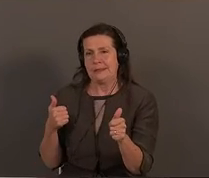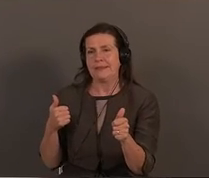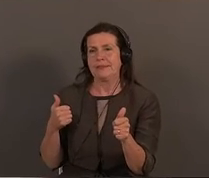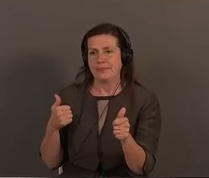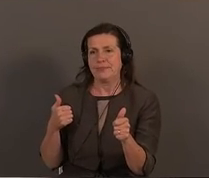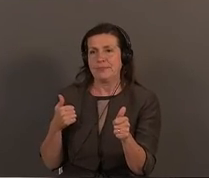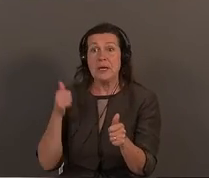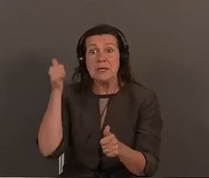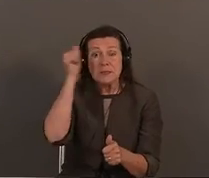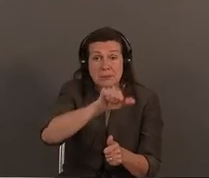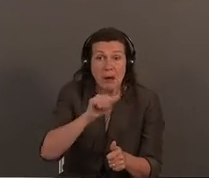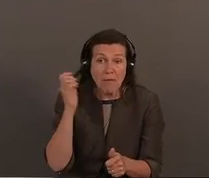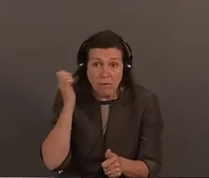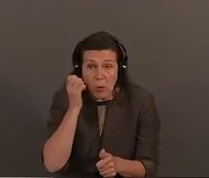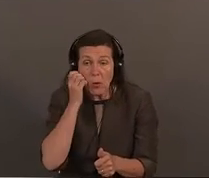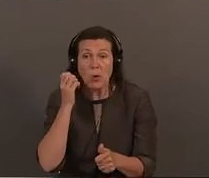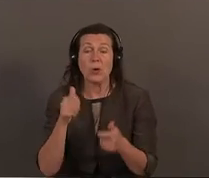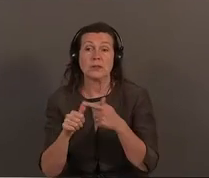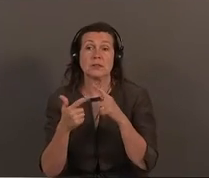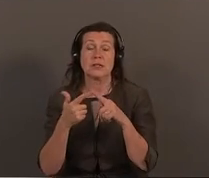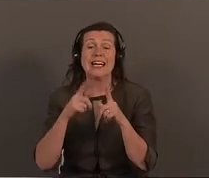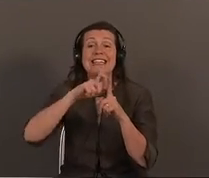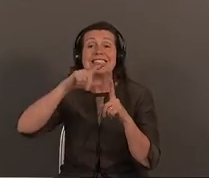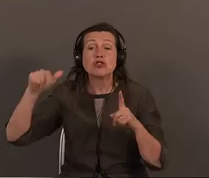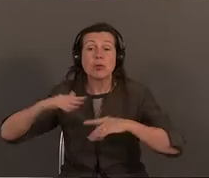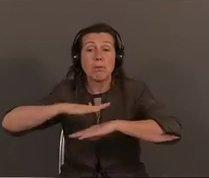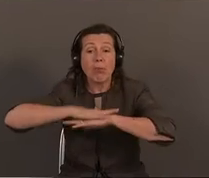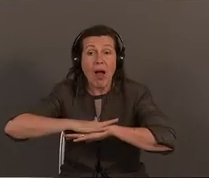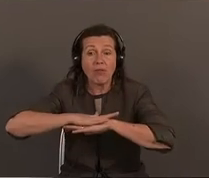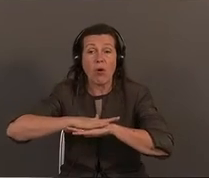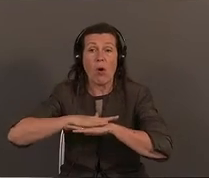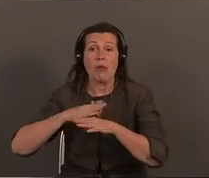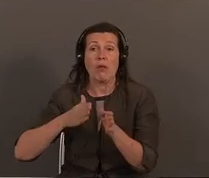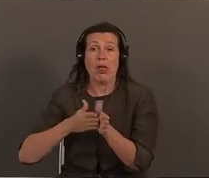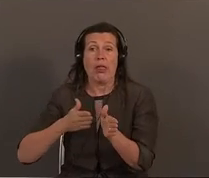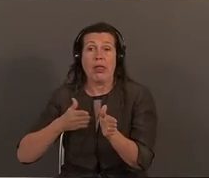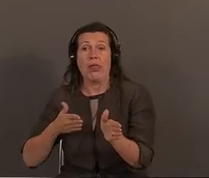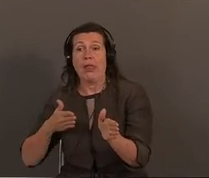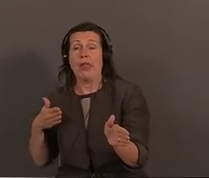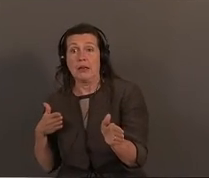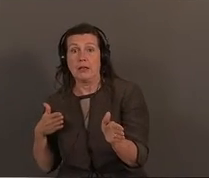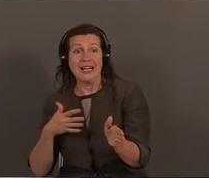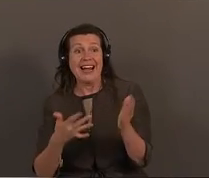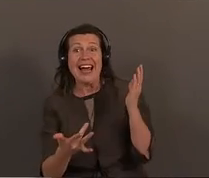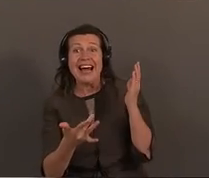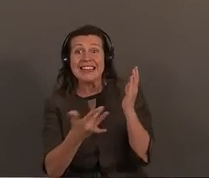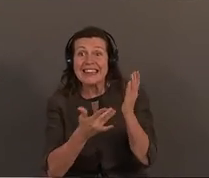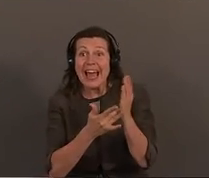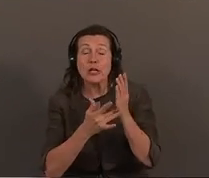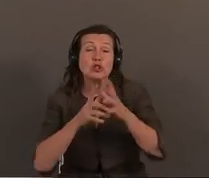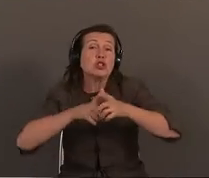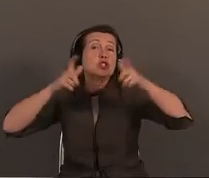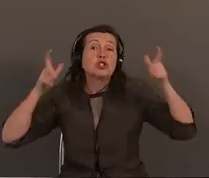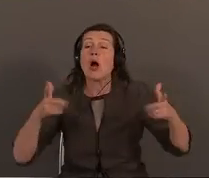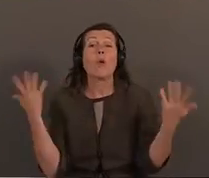about smartphones and about digital platforms. And today, all the tech giants are in Asia or in the United